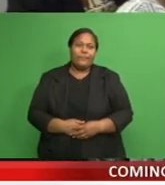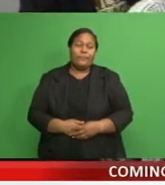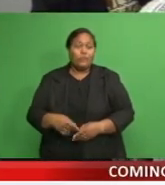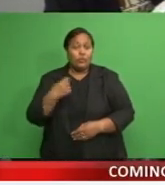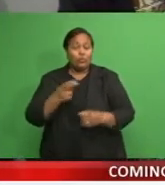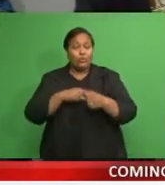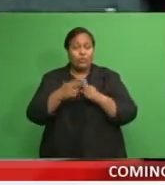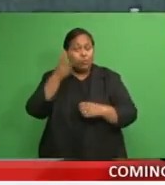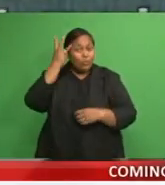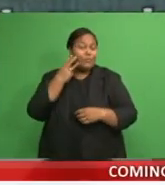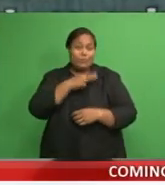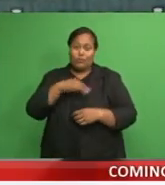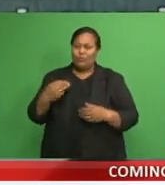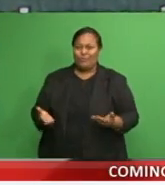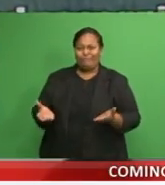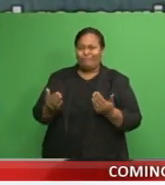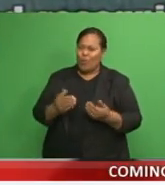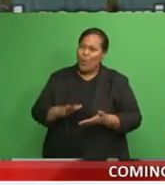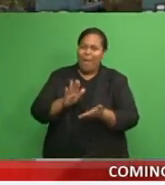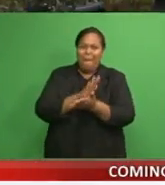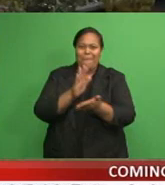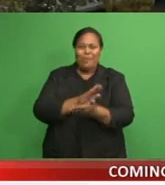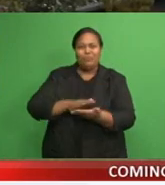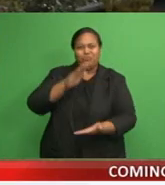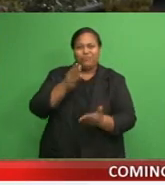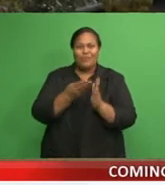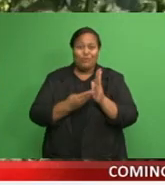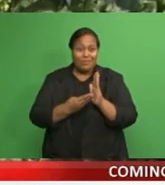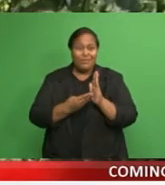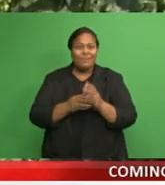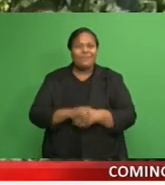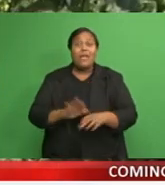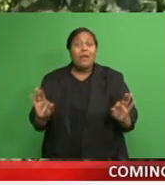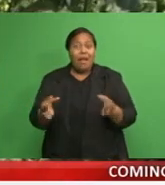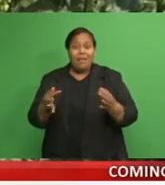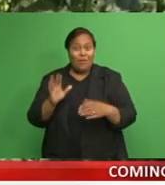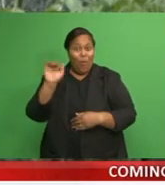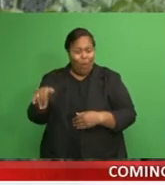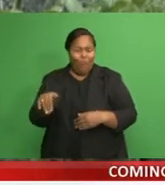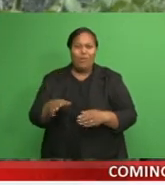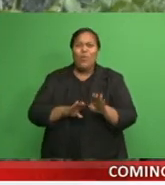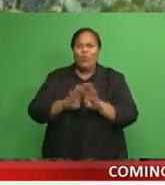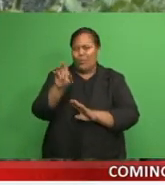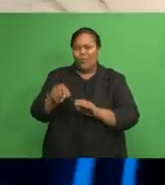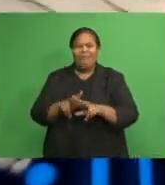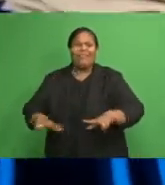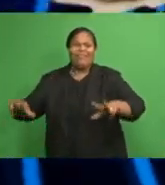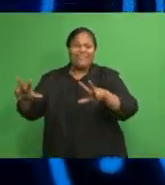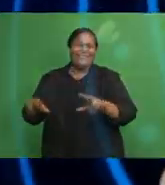ahead, Women's Ministry welcomes increased budget. And backyard gardens thrive in Madhuwata.